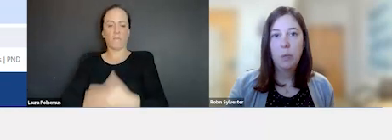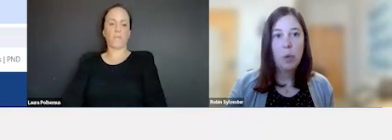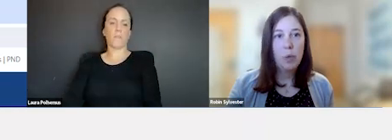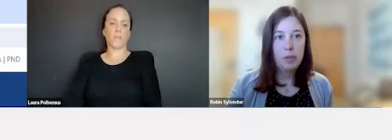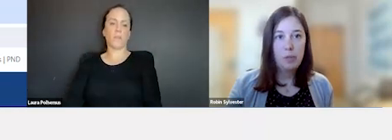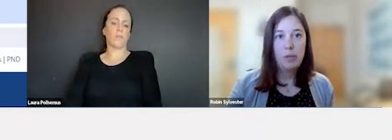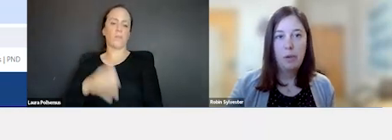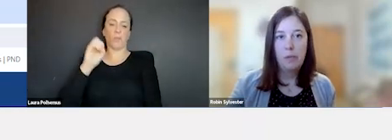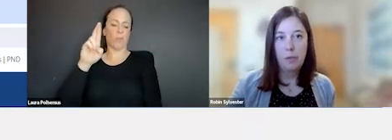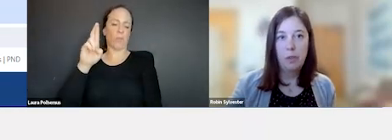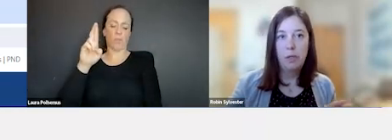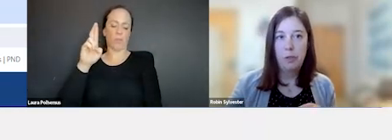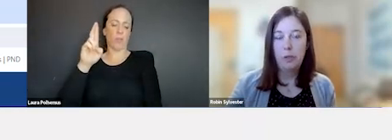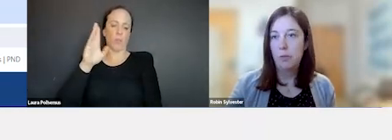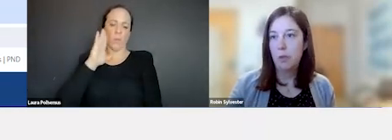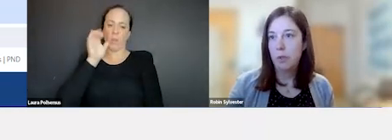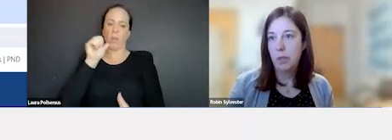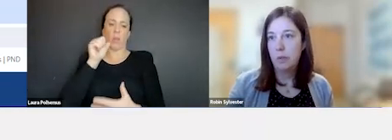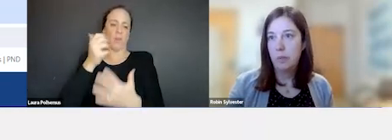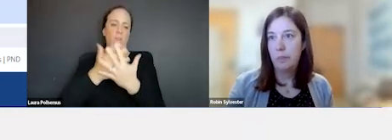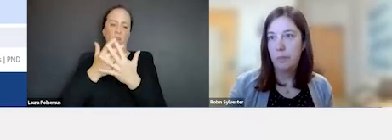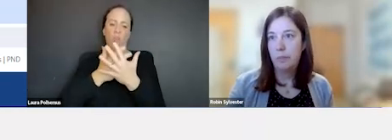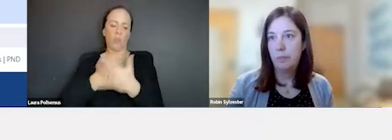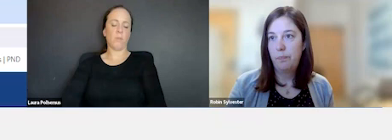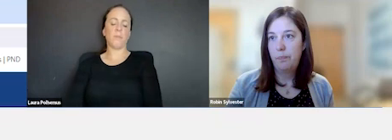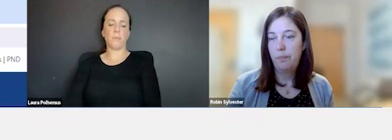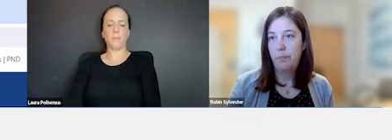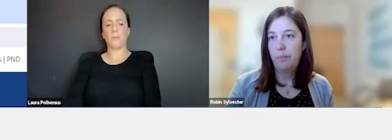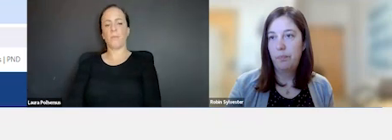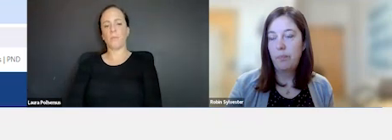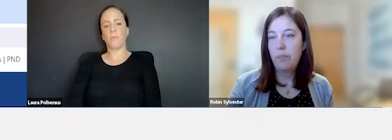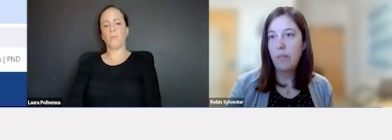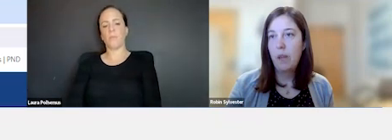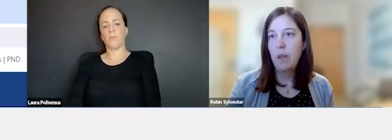or else it won't filter into your search results.